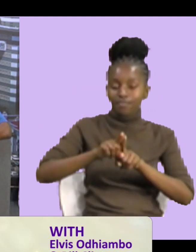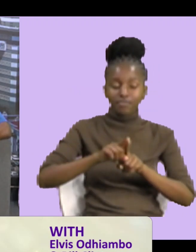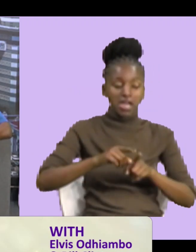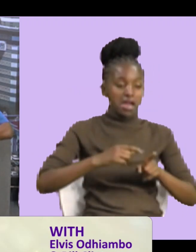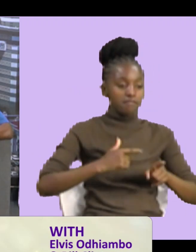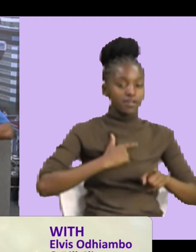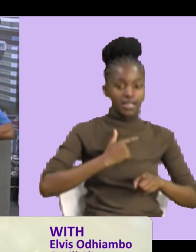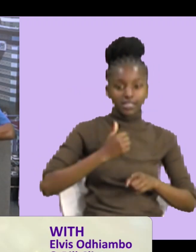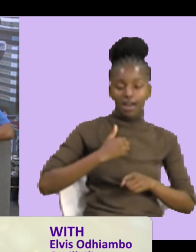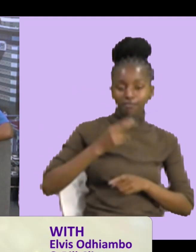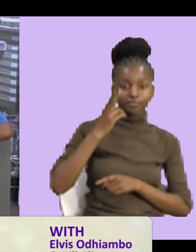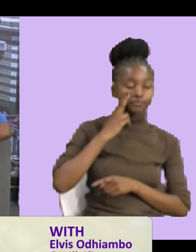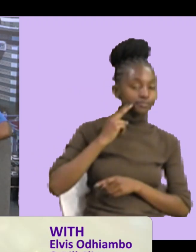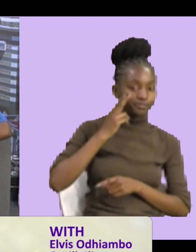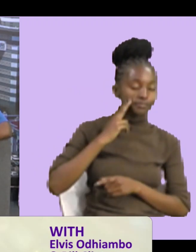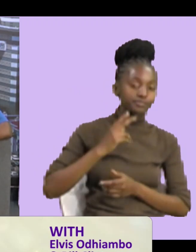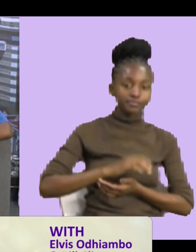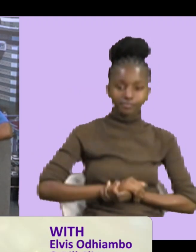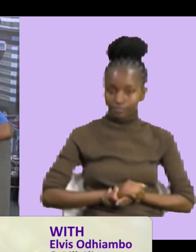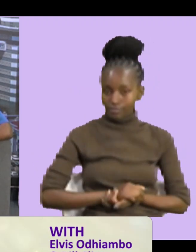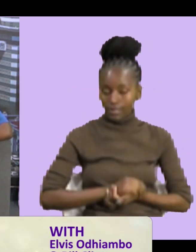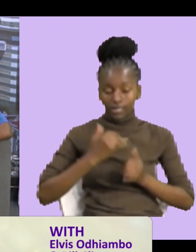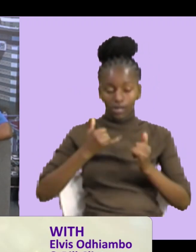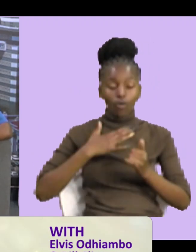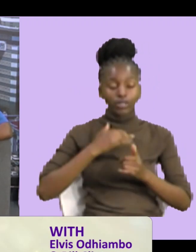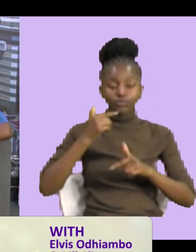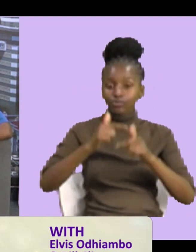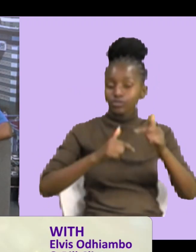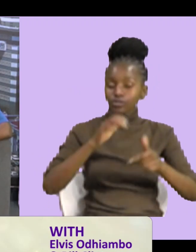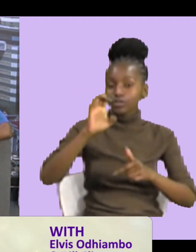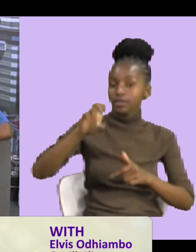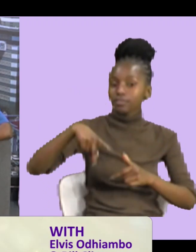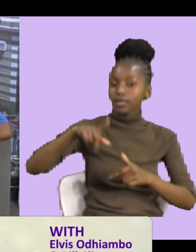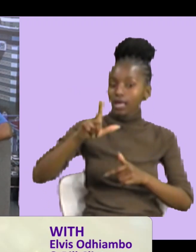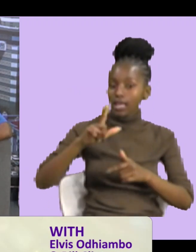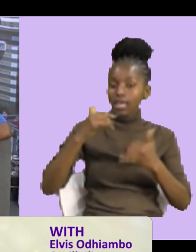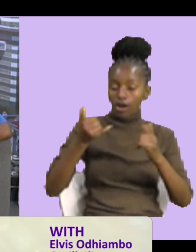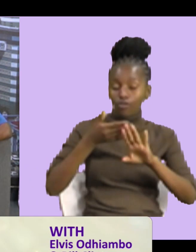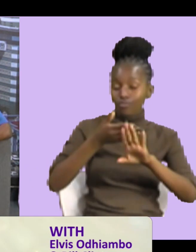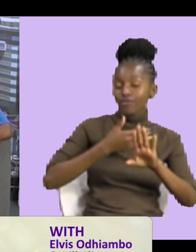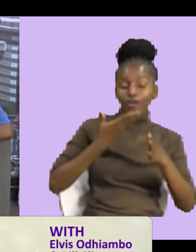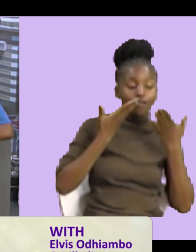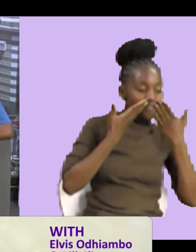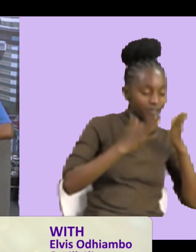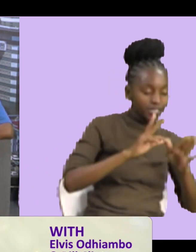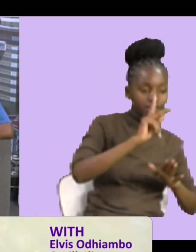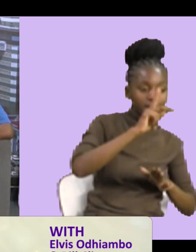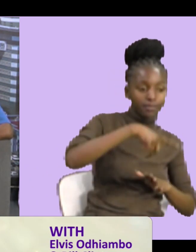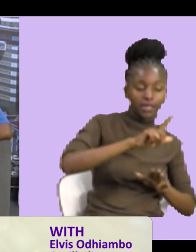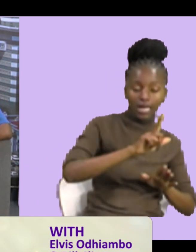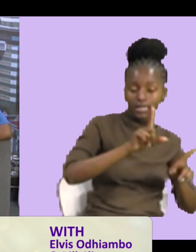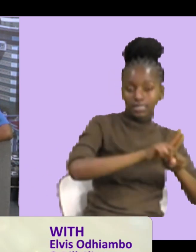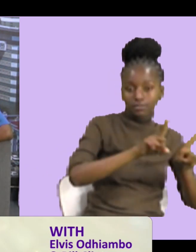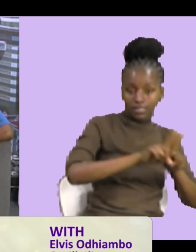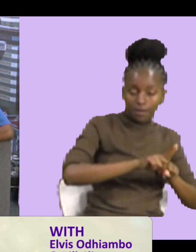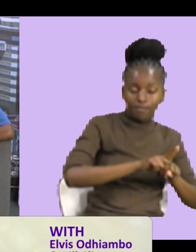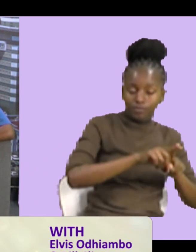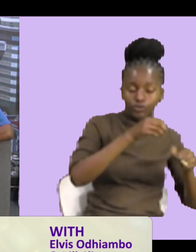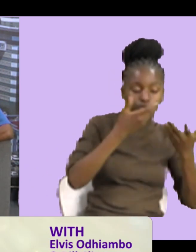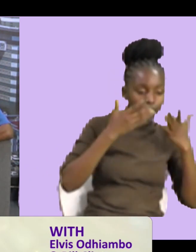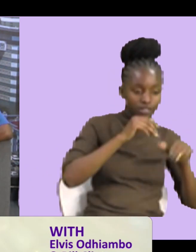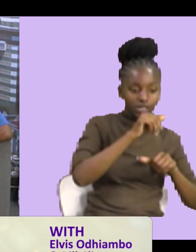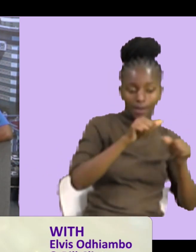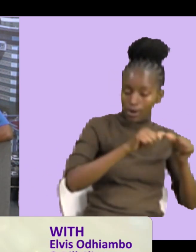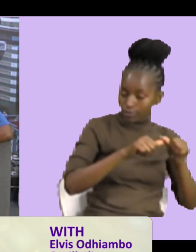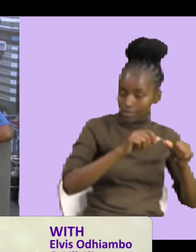once again, my friend. Now let's continue with the EPL. We're done with the KPL action, and of course Harambee Stars with their 2026 World